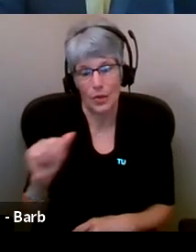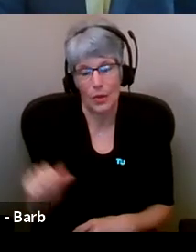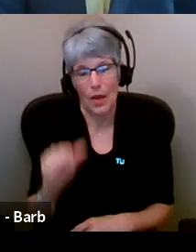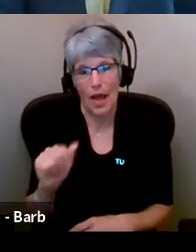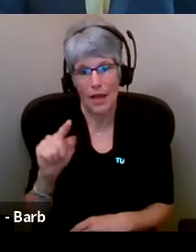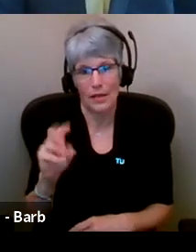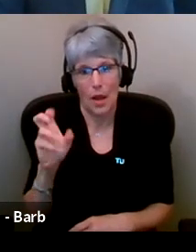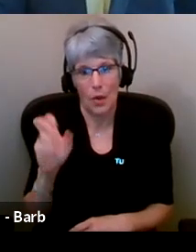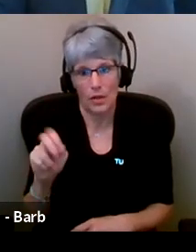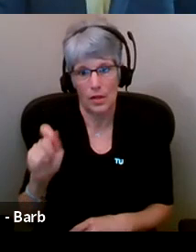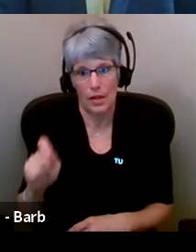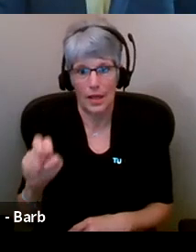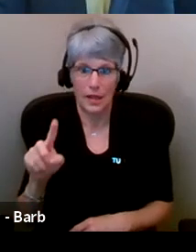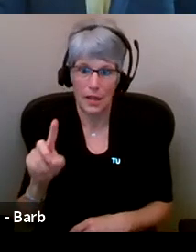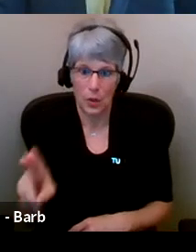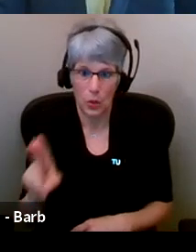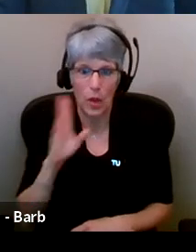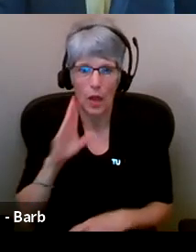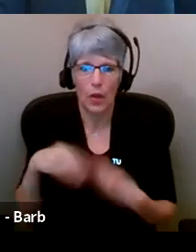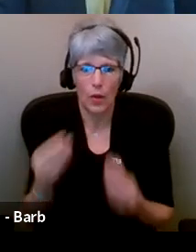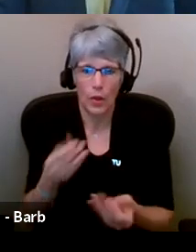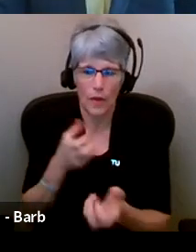asktu@towson.edu, and updates will be provided at